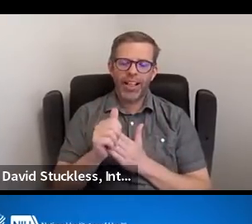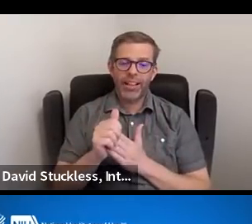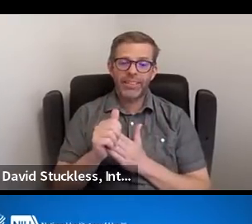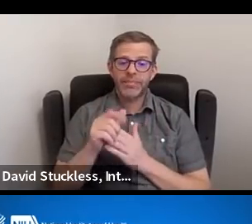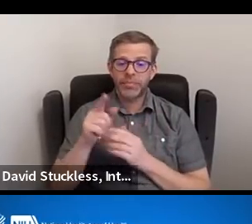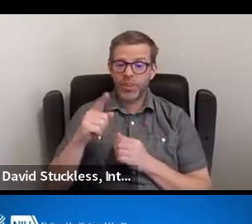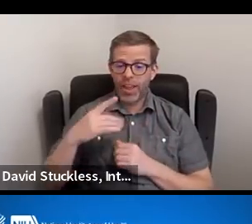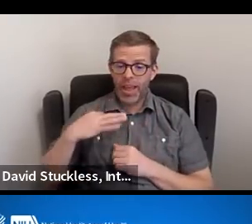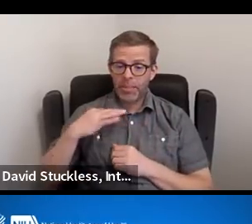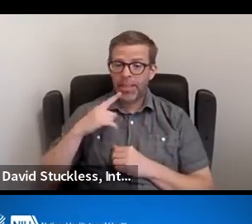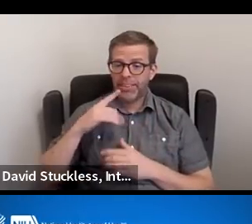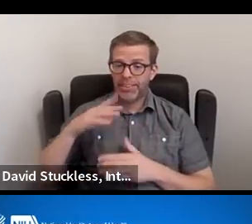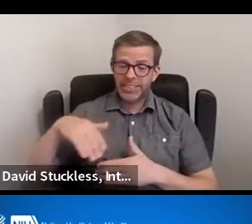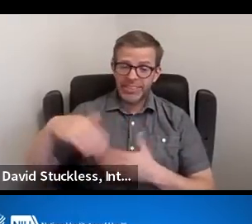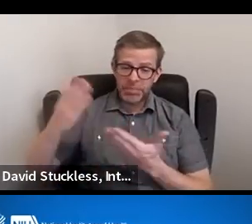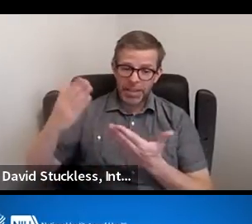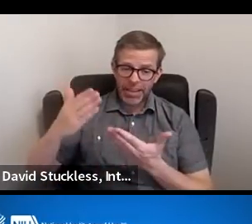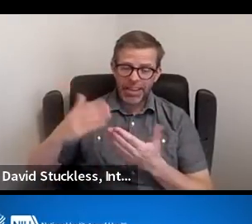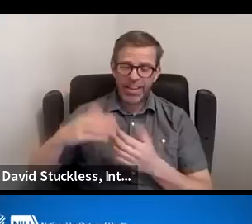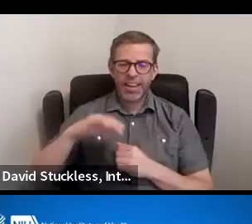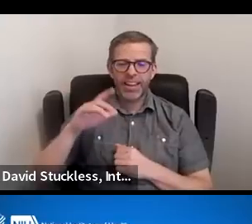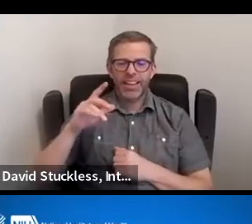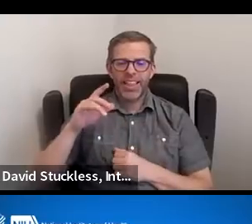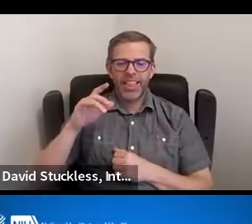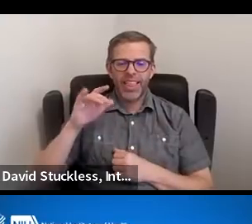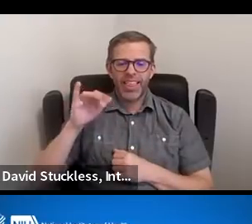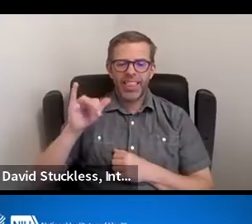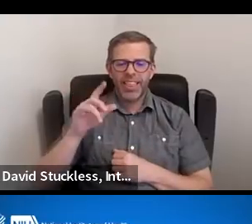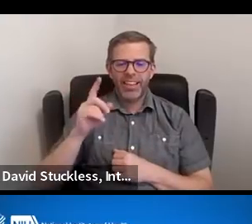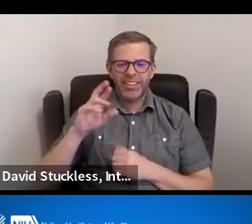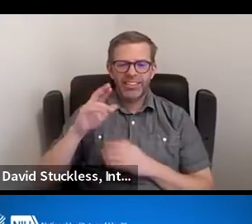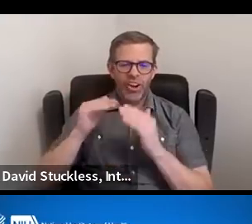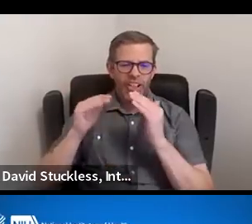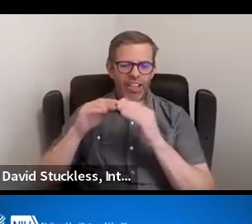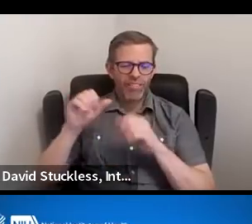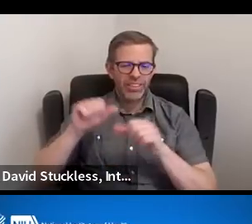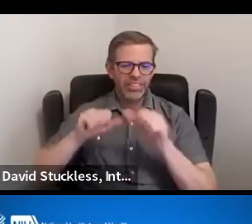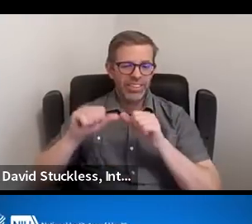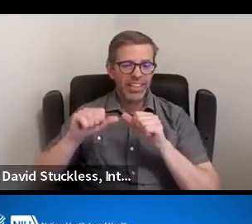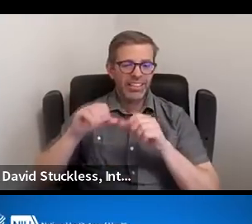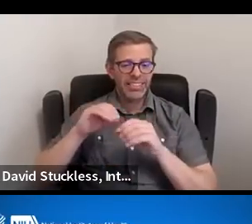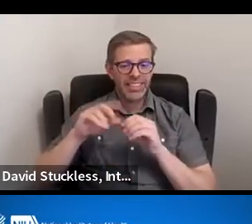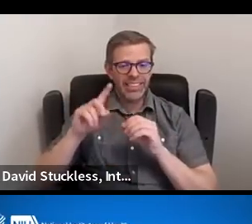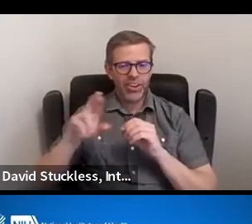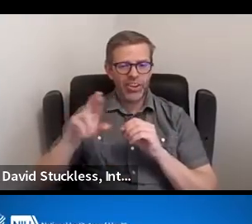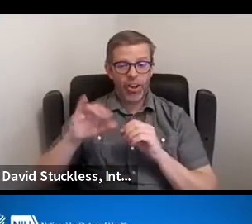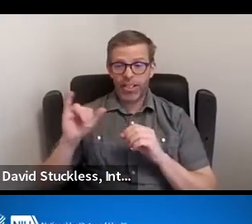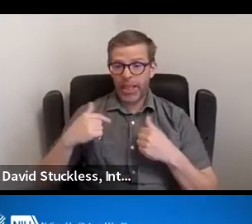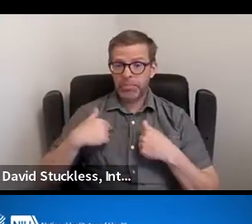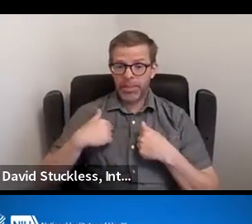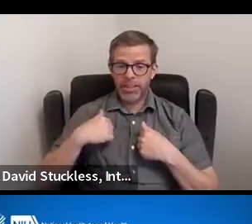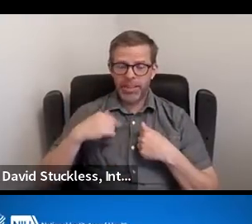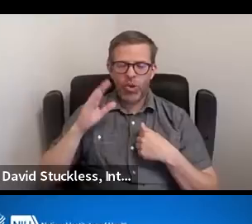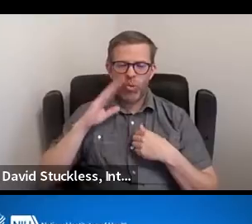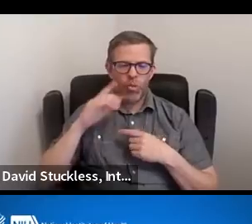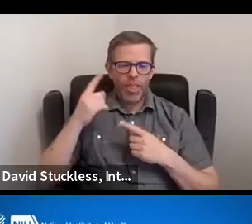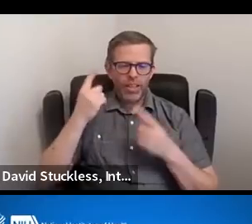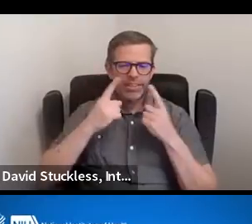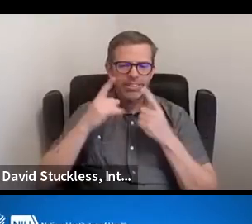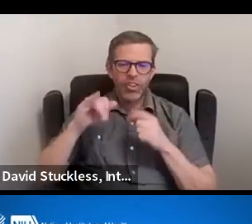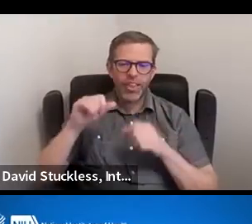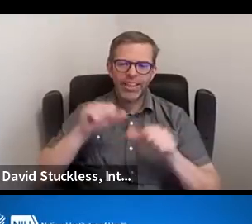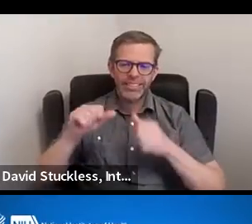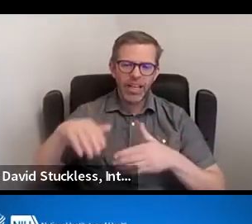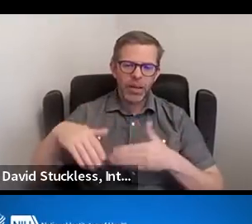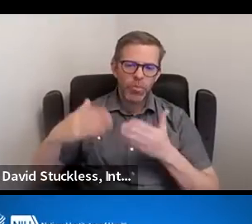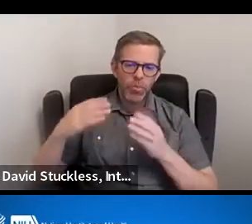your application is submitted, doctoral level scientists in DRR, like myself, consider the science proposed